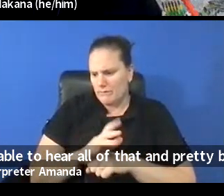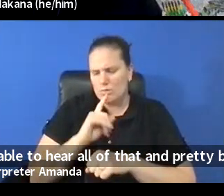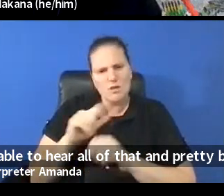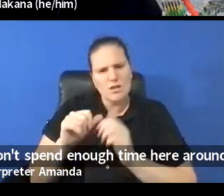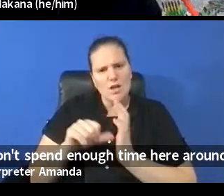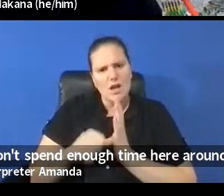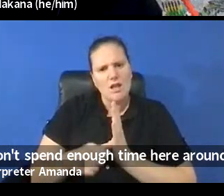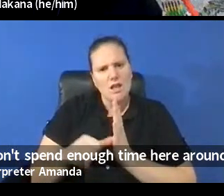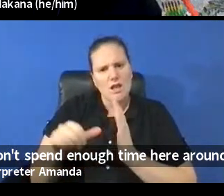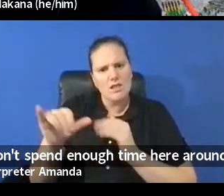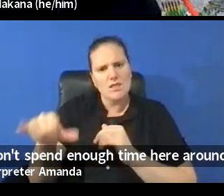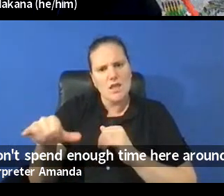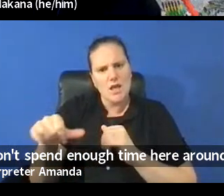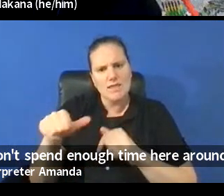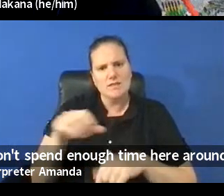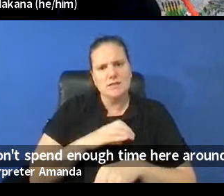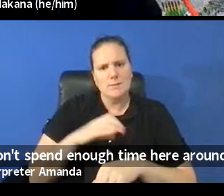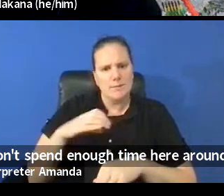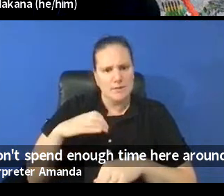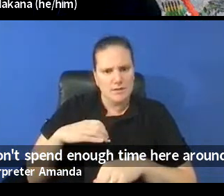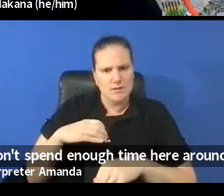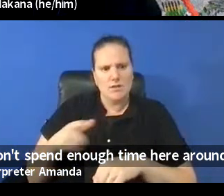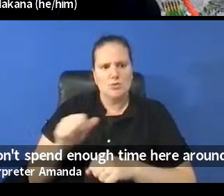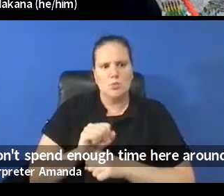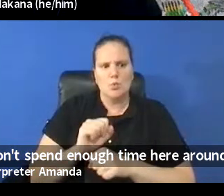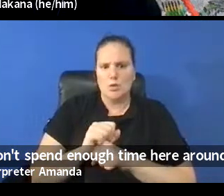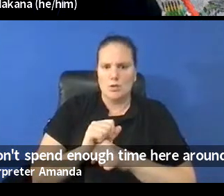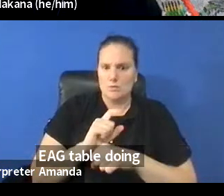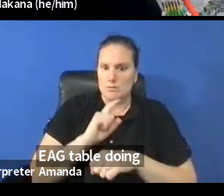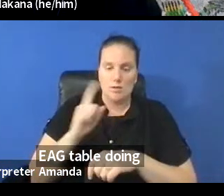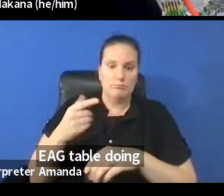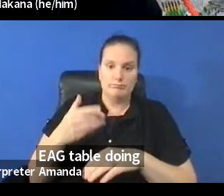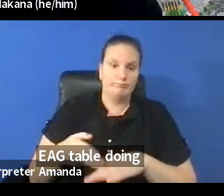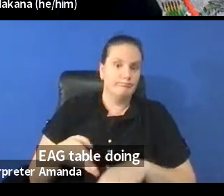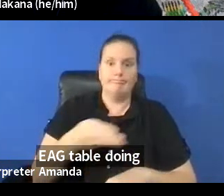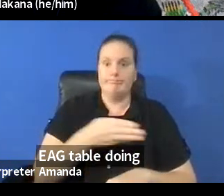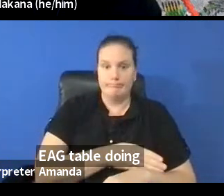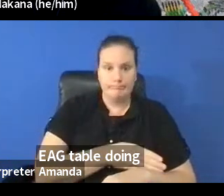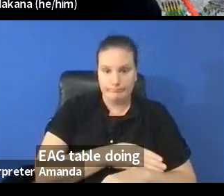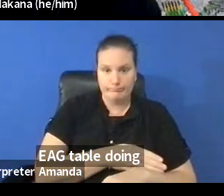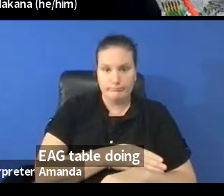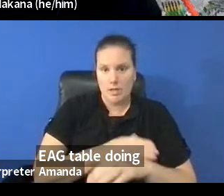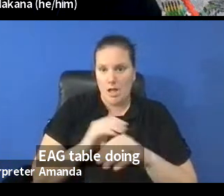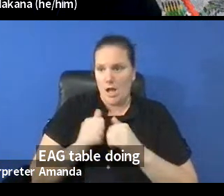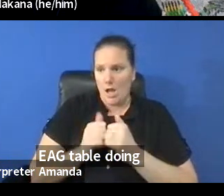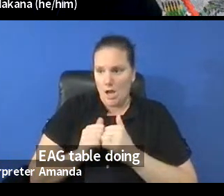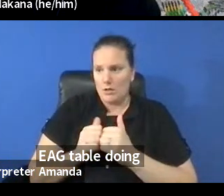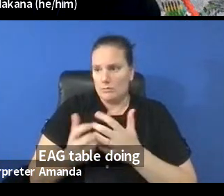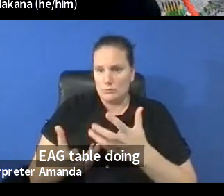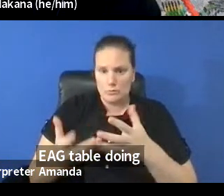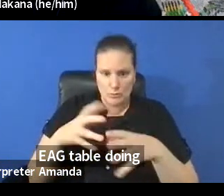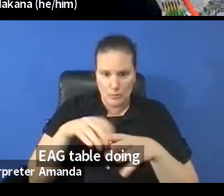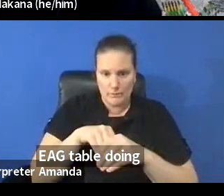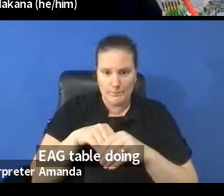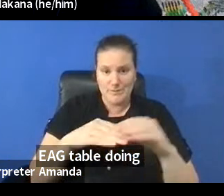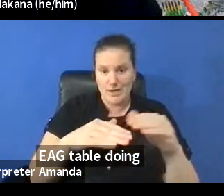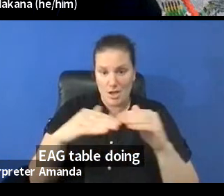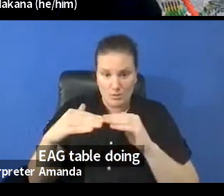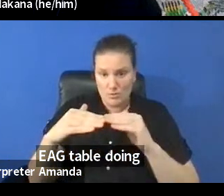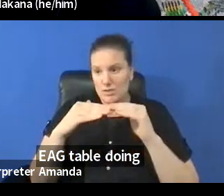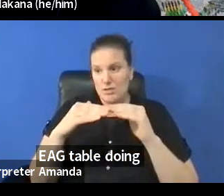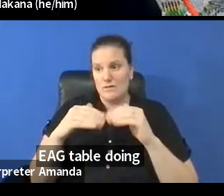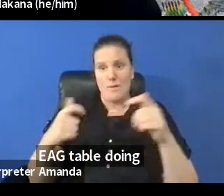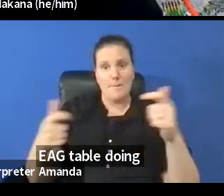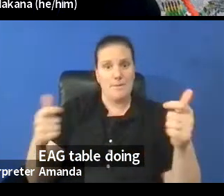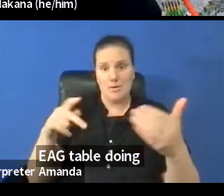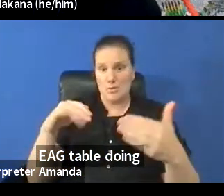that this committee and this work is really on the cutting edge of how do you really integrate equity into a mega